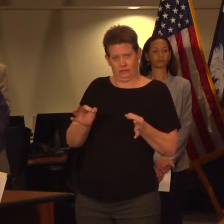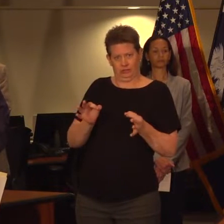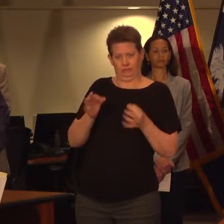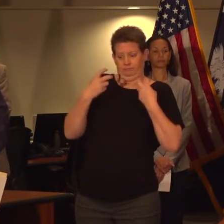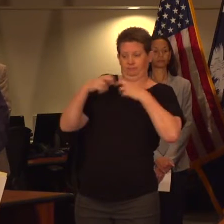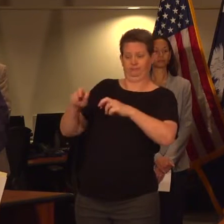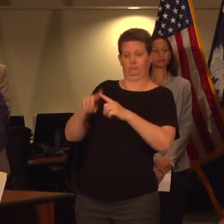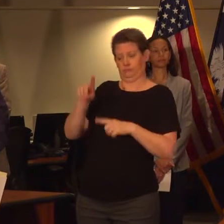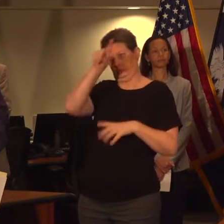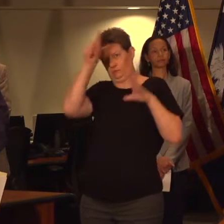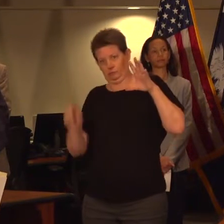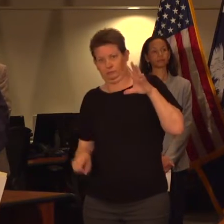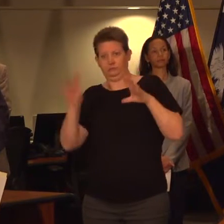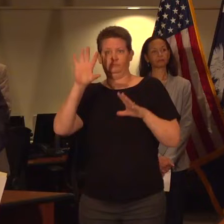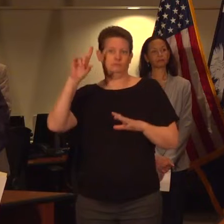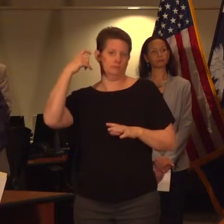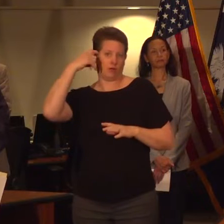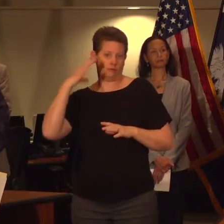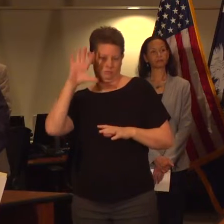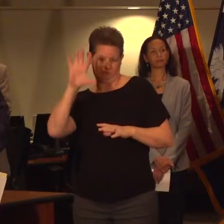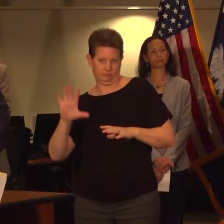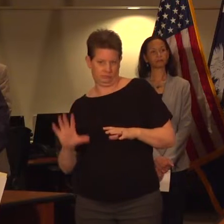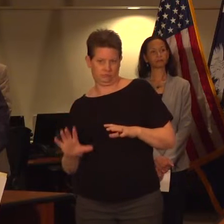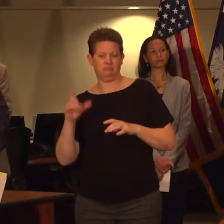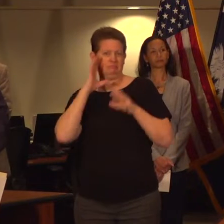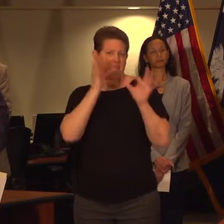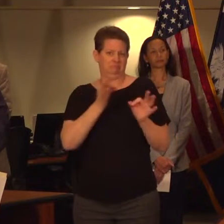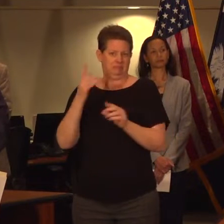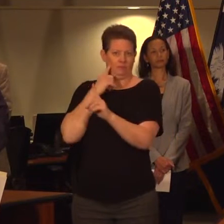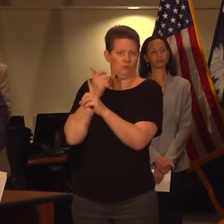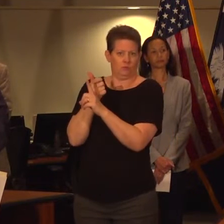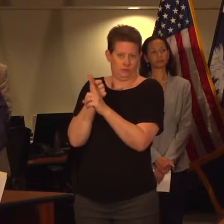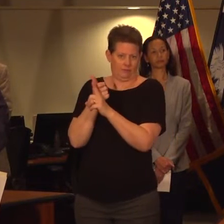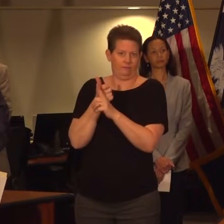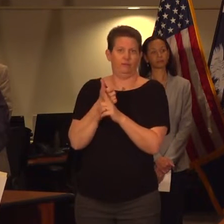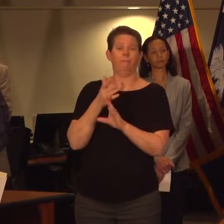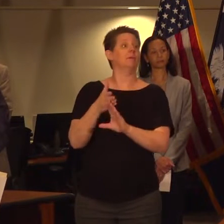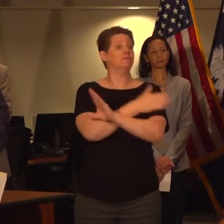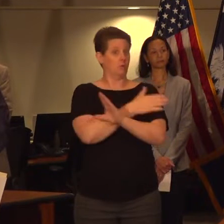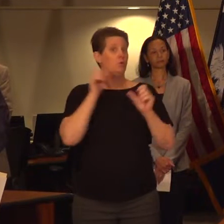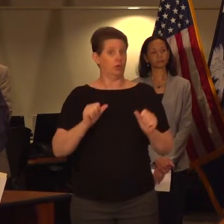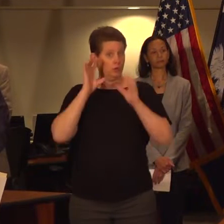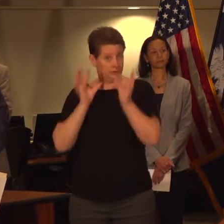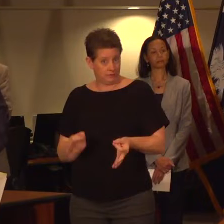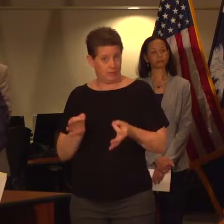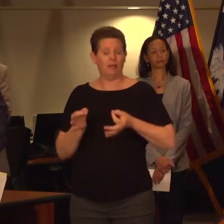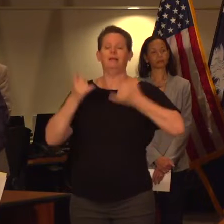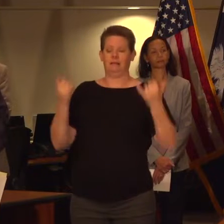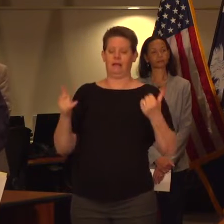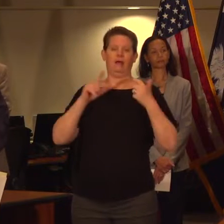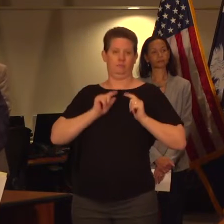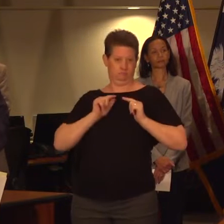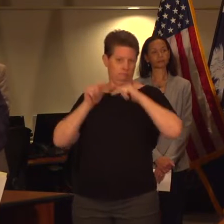governments in those beaches, those places, to make their own decisions as they did before I issued that order. So